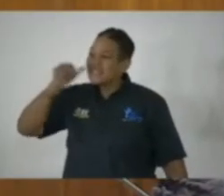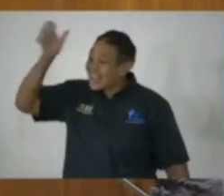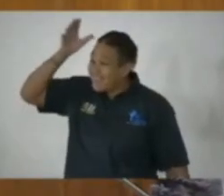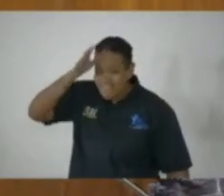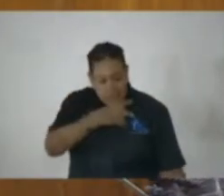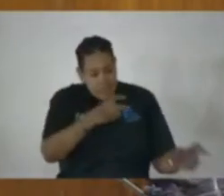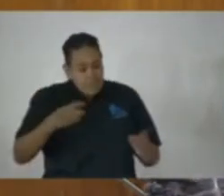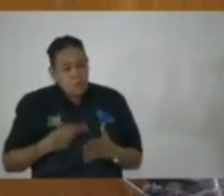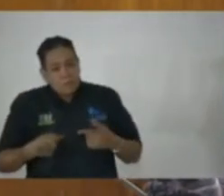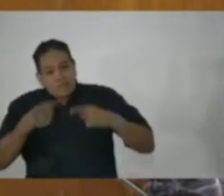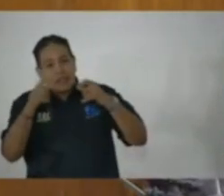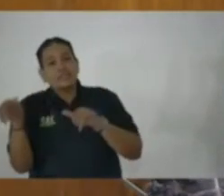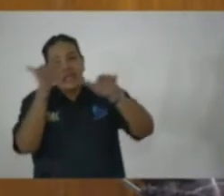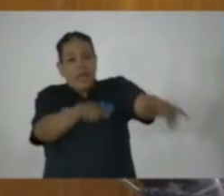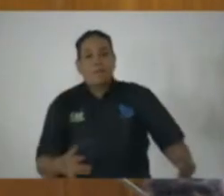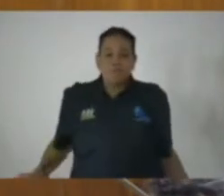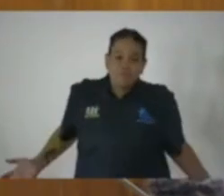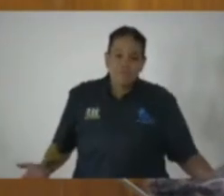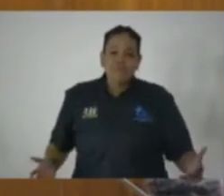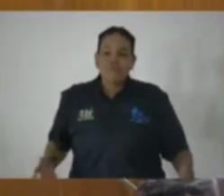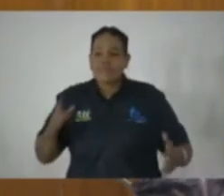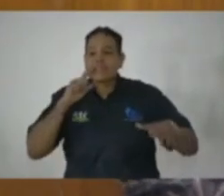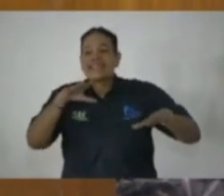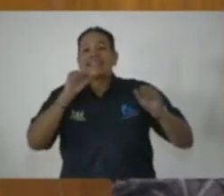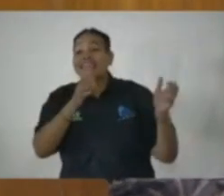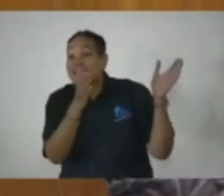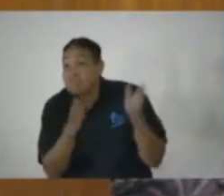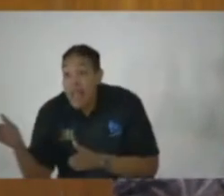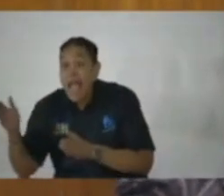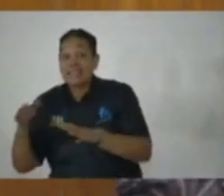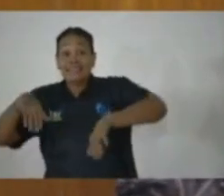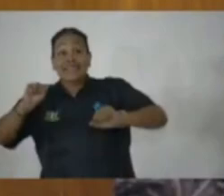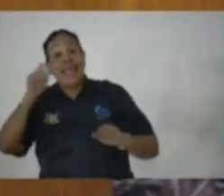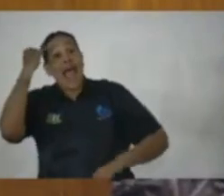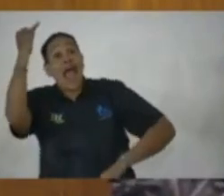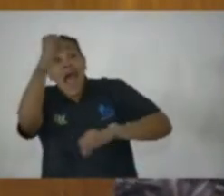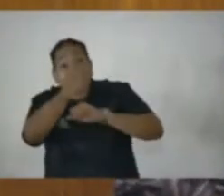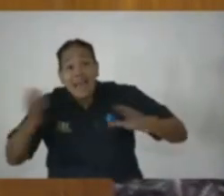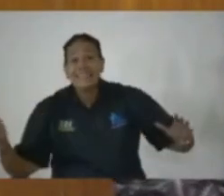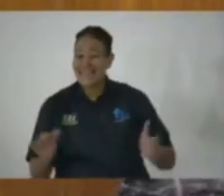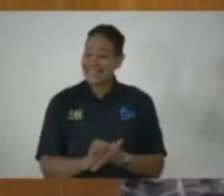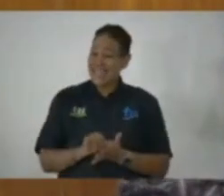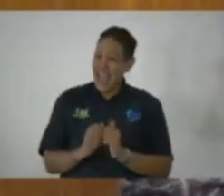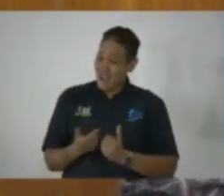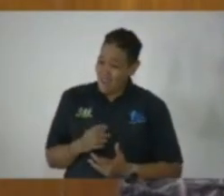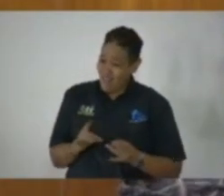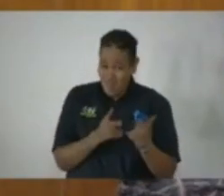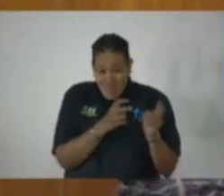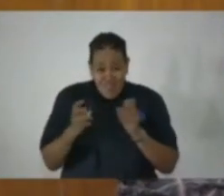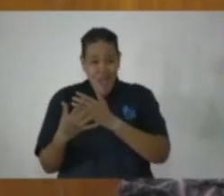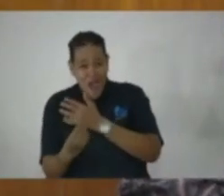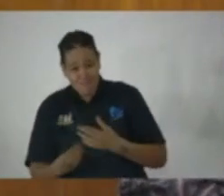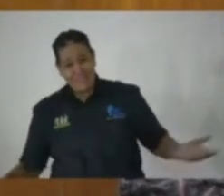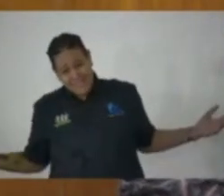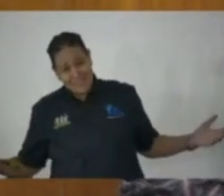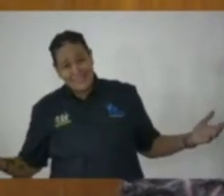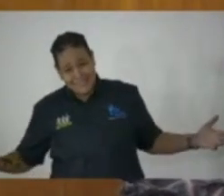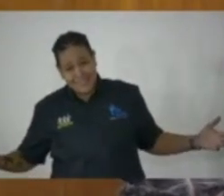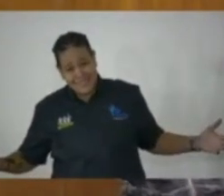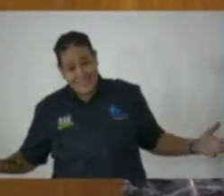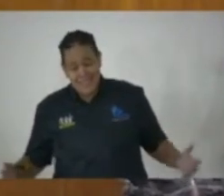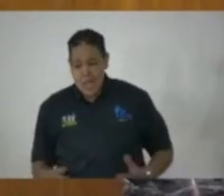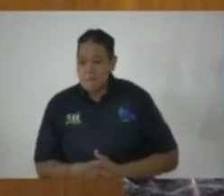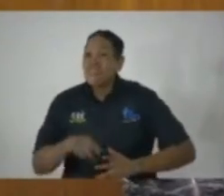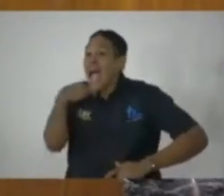style. They take the plans. They take the ideas and the style. Embarrassing. He